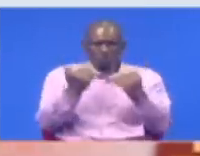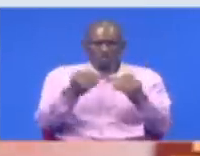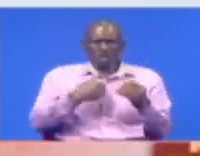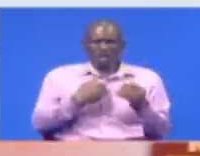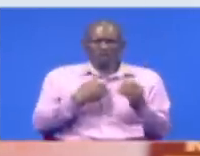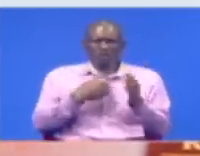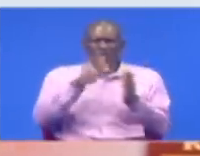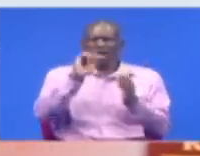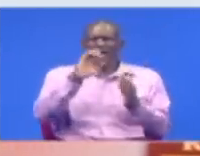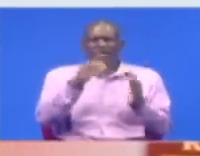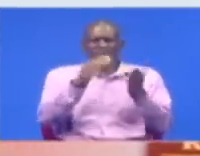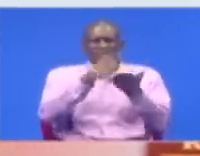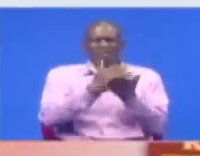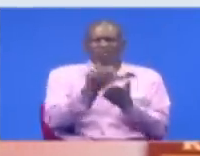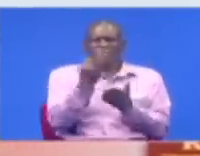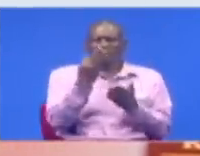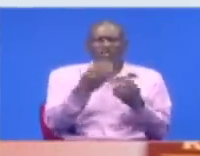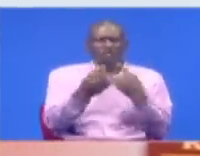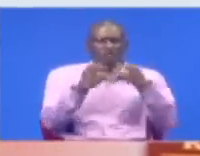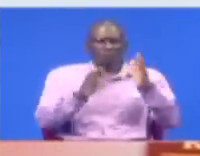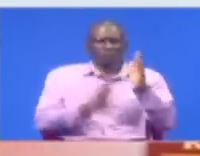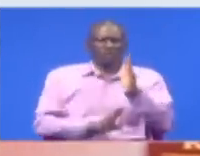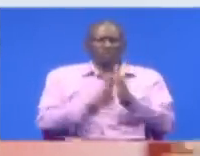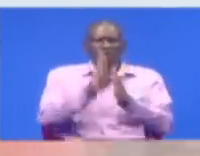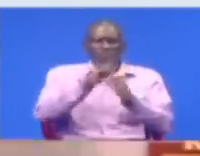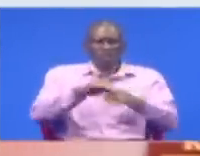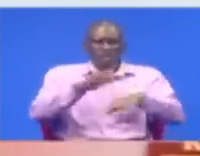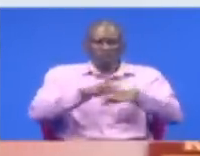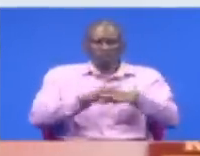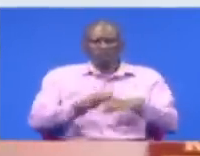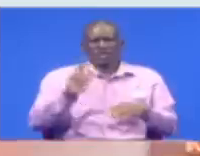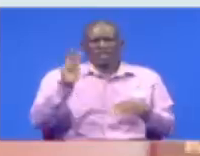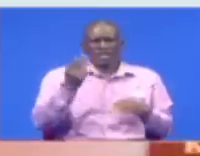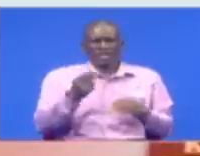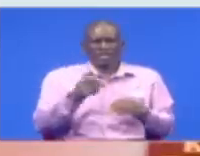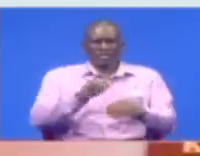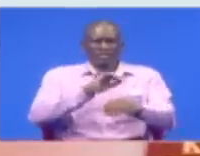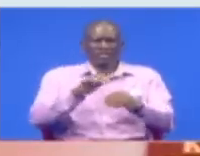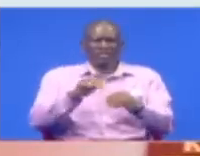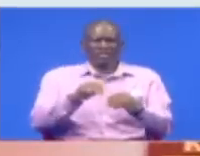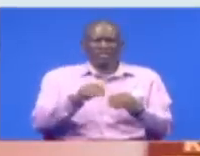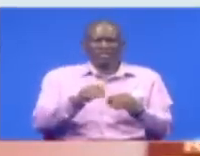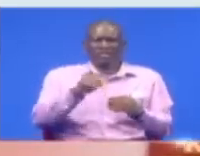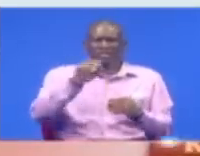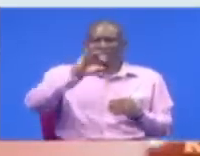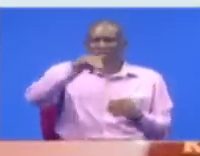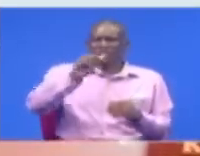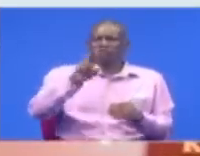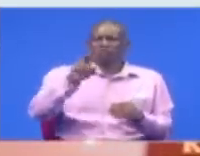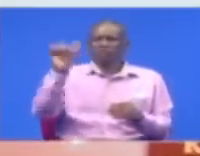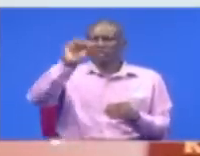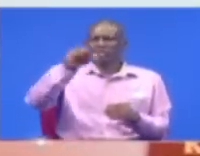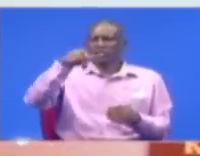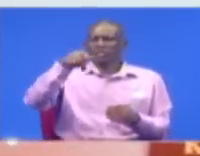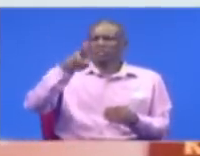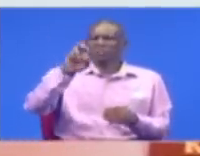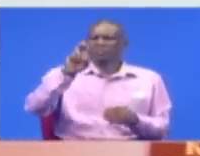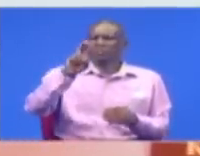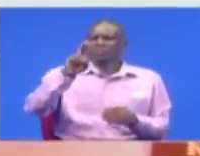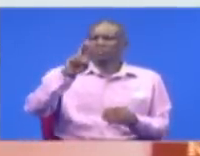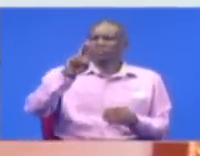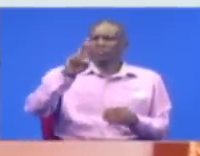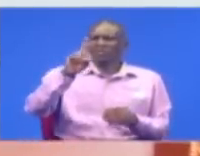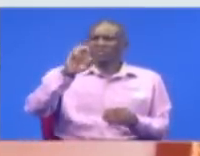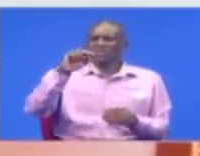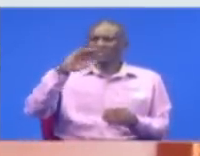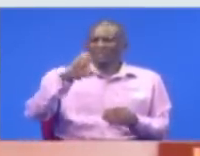3, talks of developing a rich Kenyan jurisprudence. So we, much as we